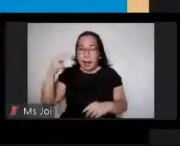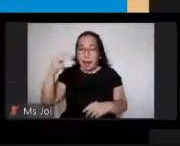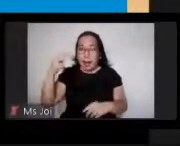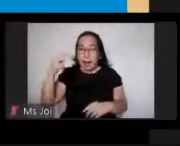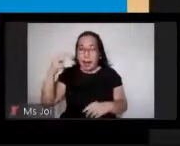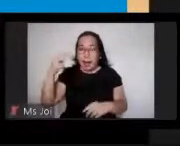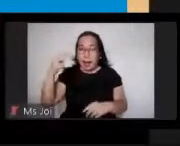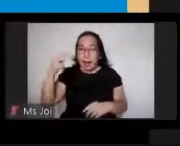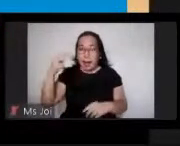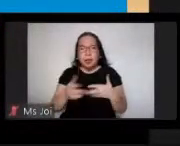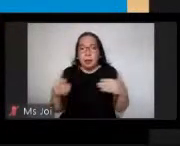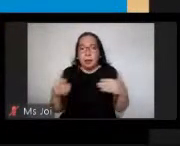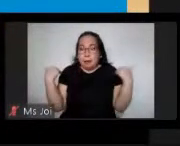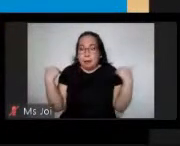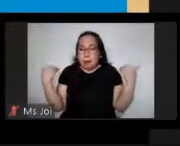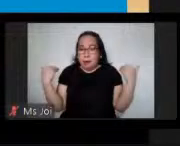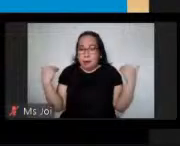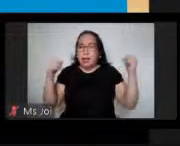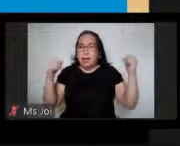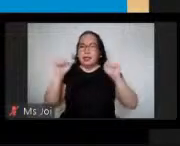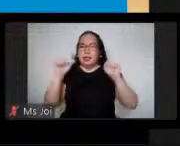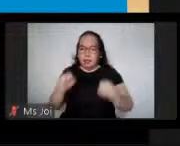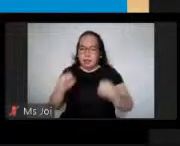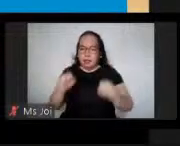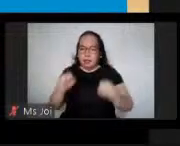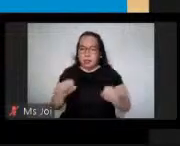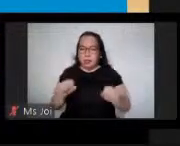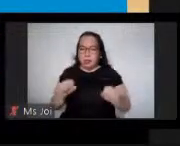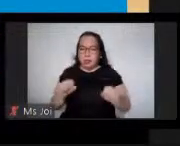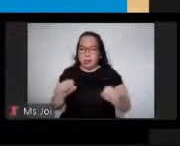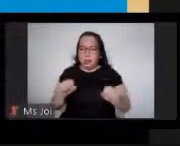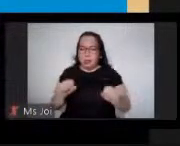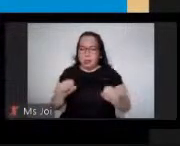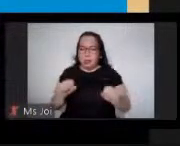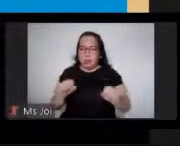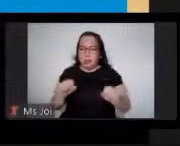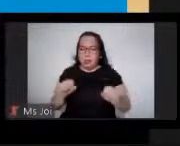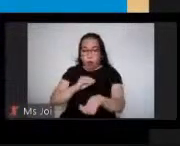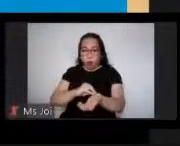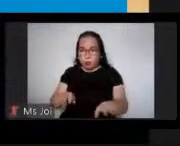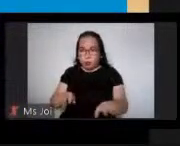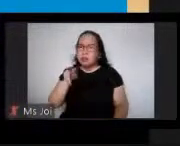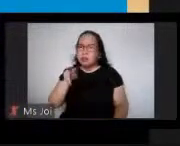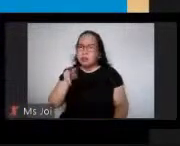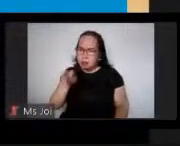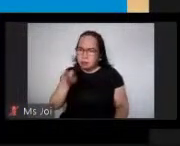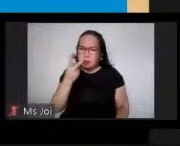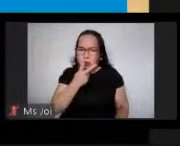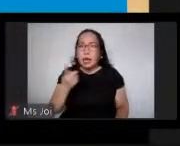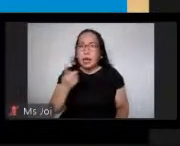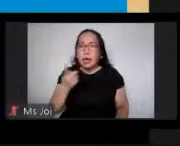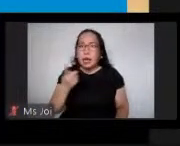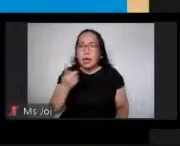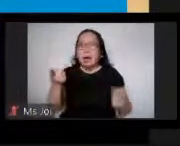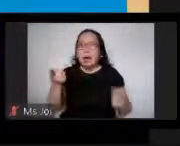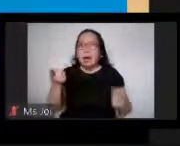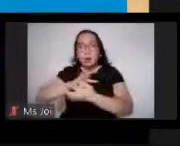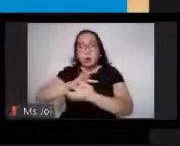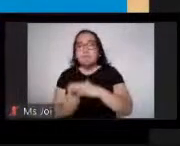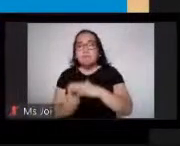bata. May nakikita din po akong mga COVID cases 18 years old and